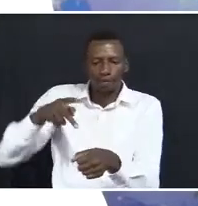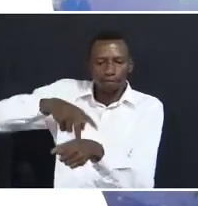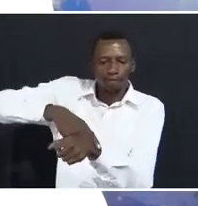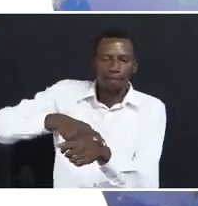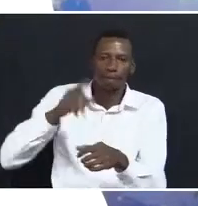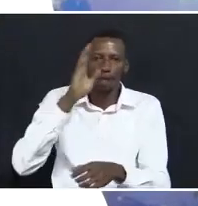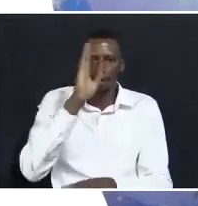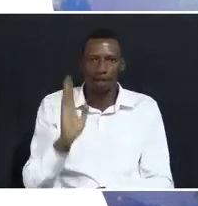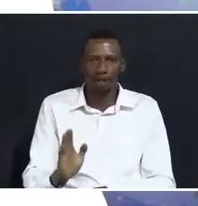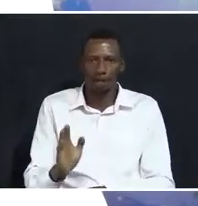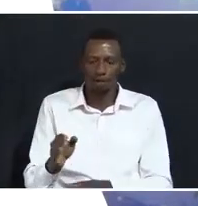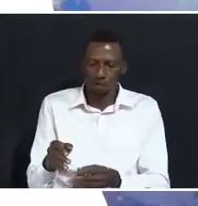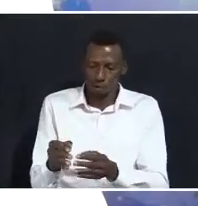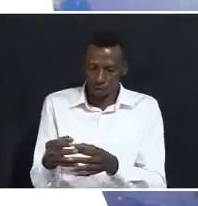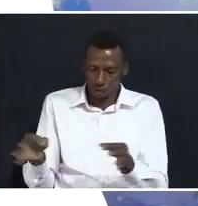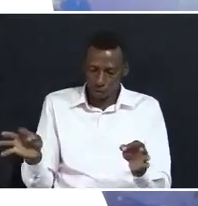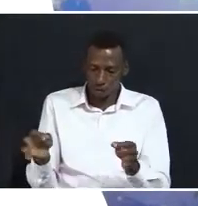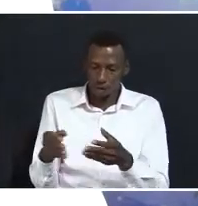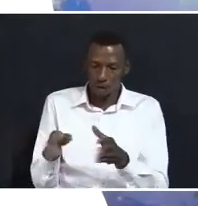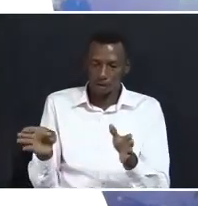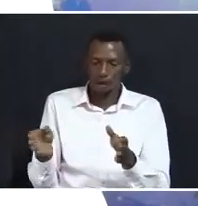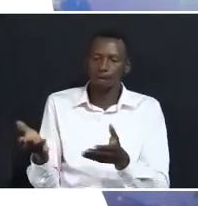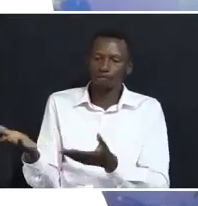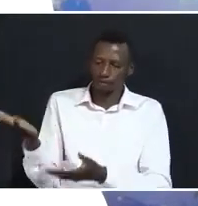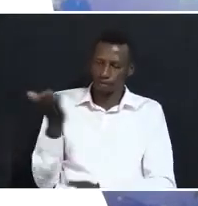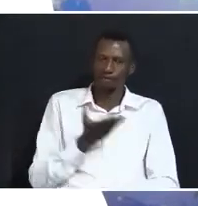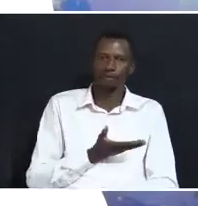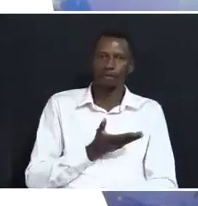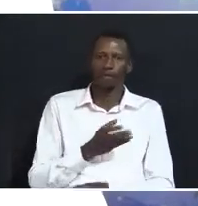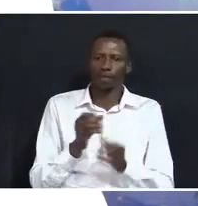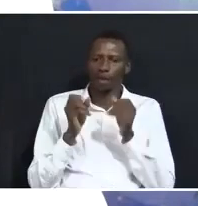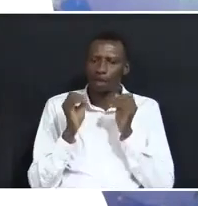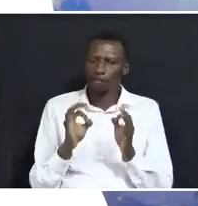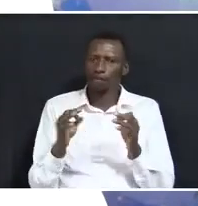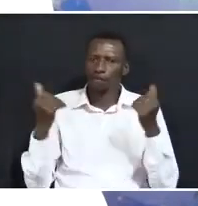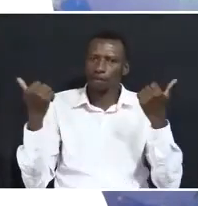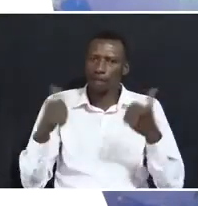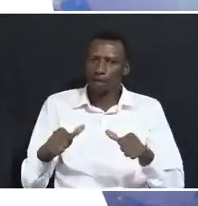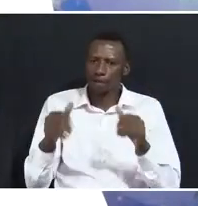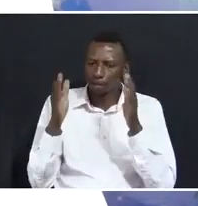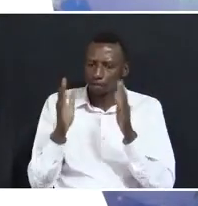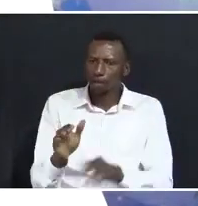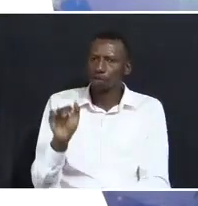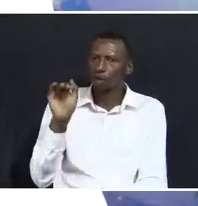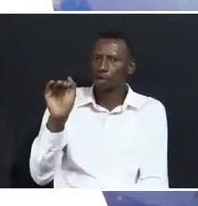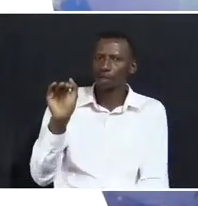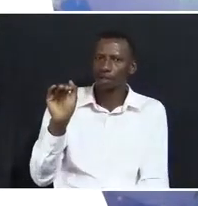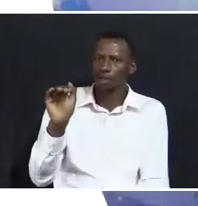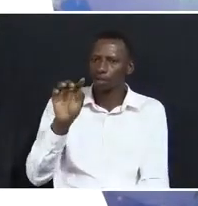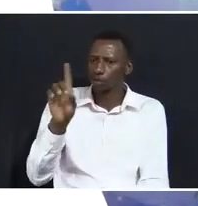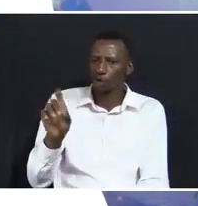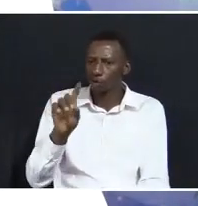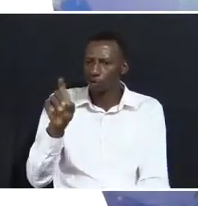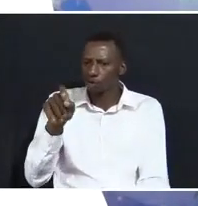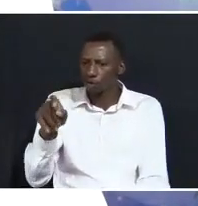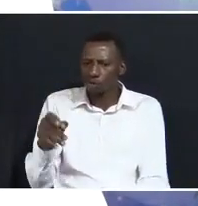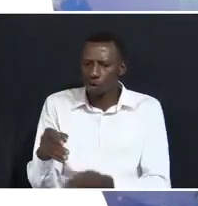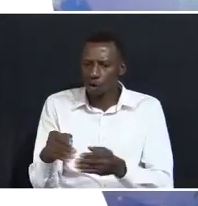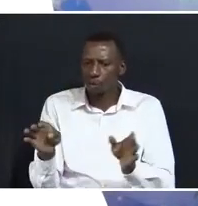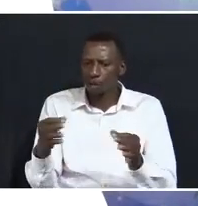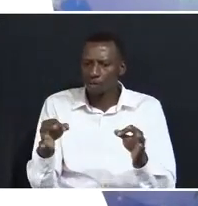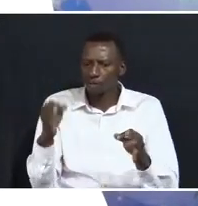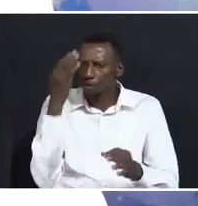it and bring it here. And if anyone asks you why you are loosing